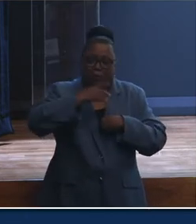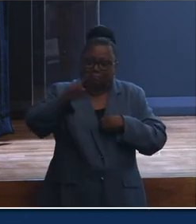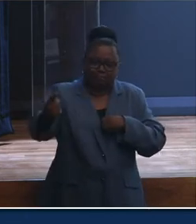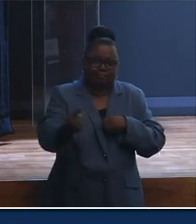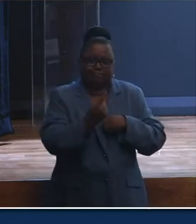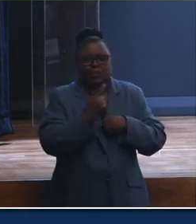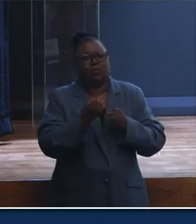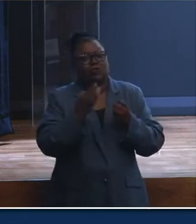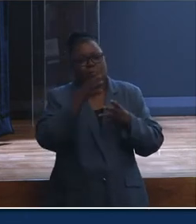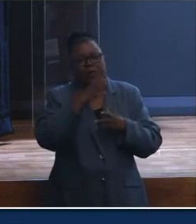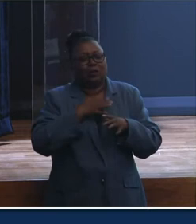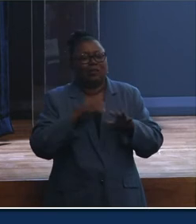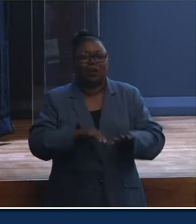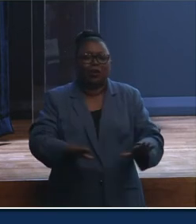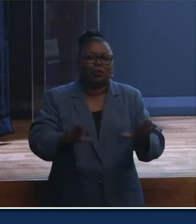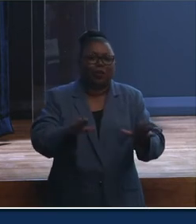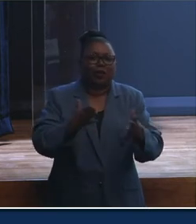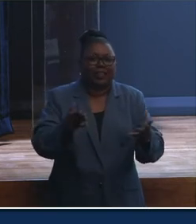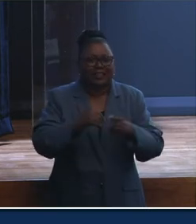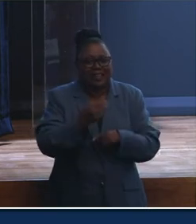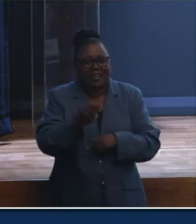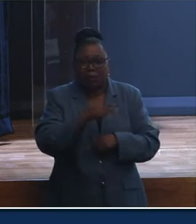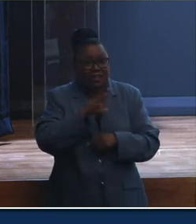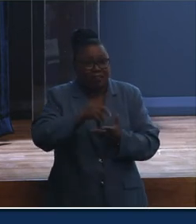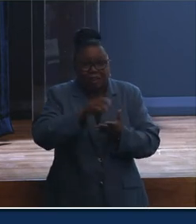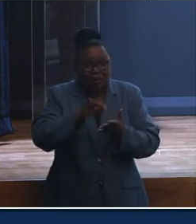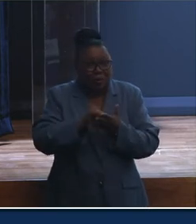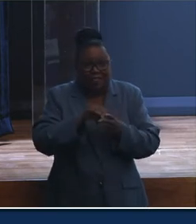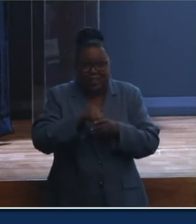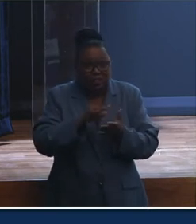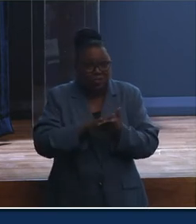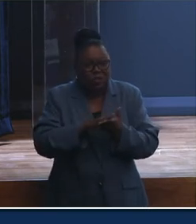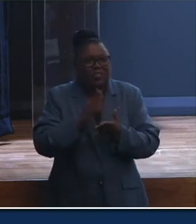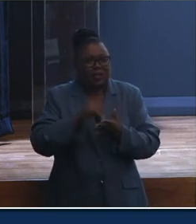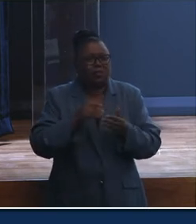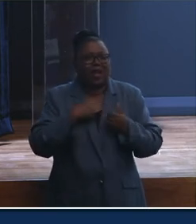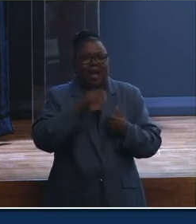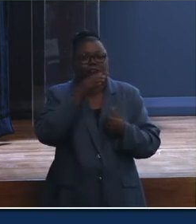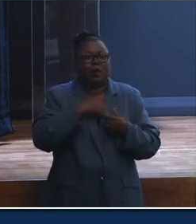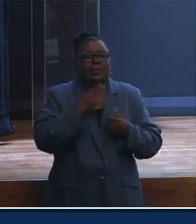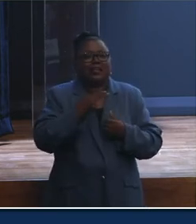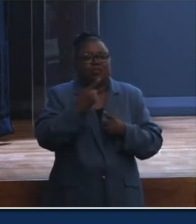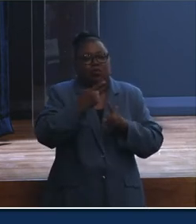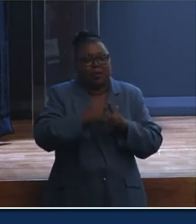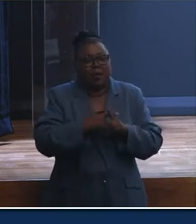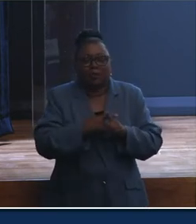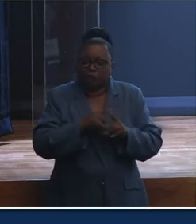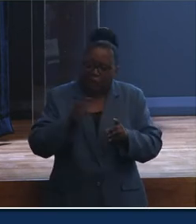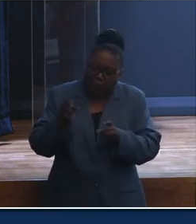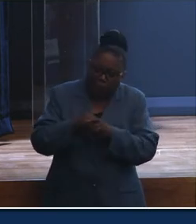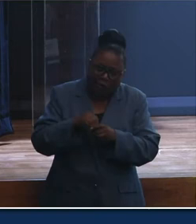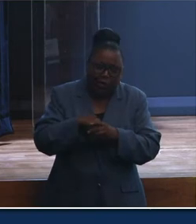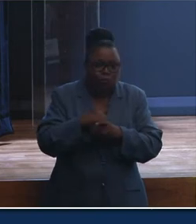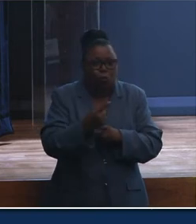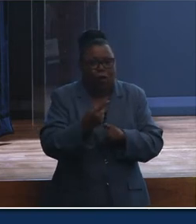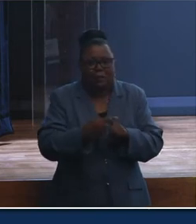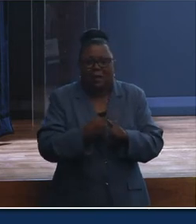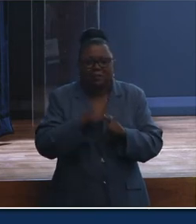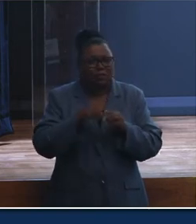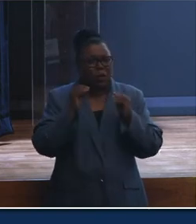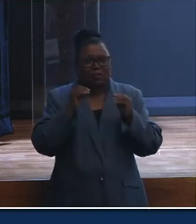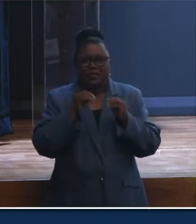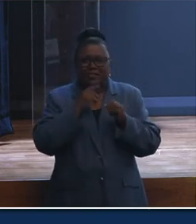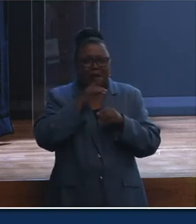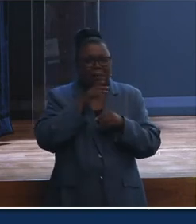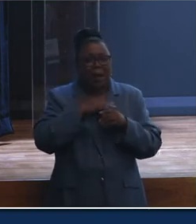center. There's so many women that have done great things in history, and we never learn about them in school. That's why we have to have Women's History Month. We have to jam it all into one month, because we don't teach